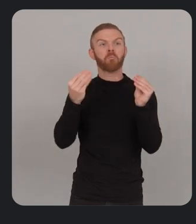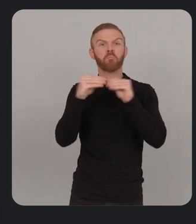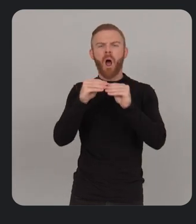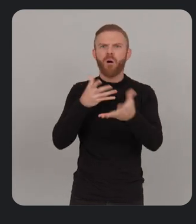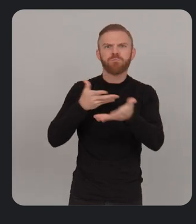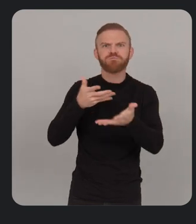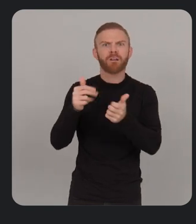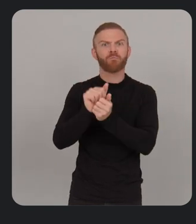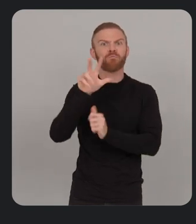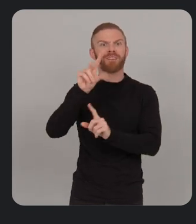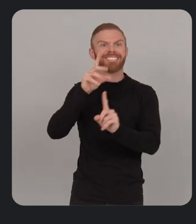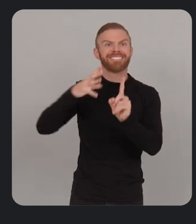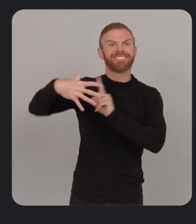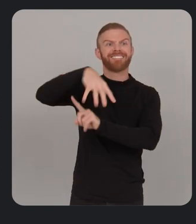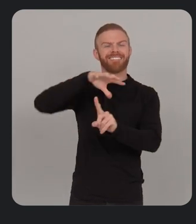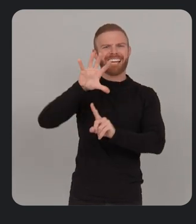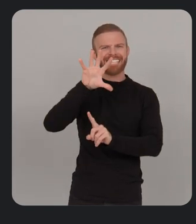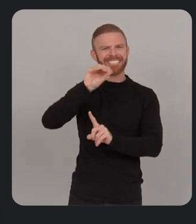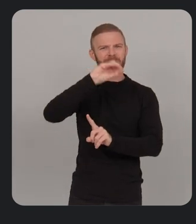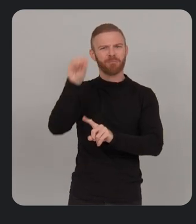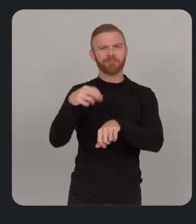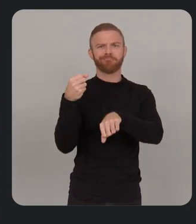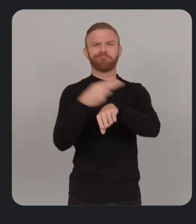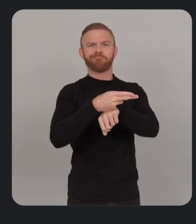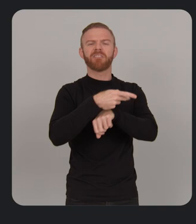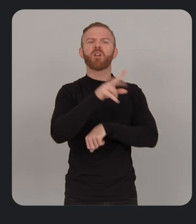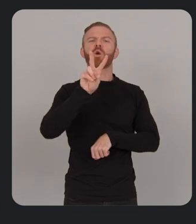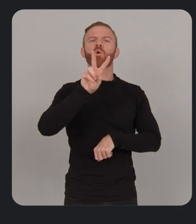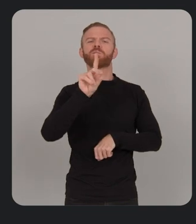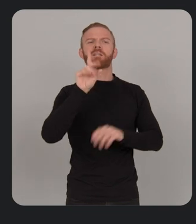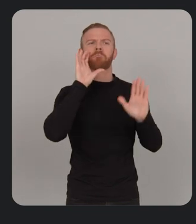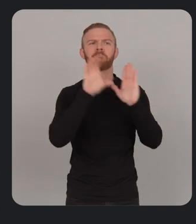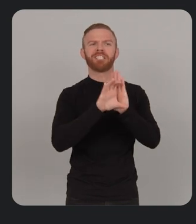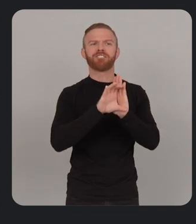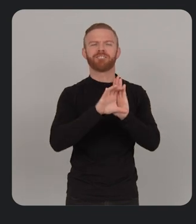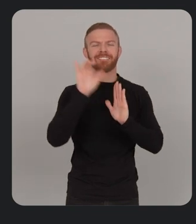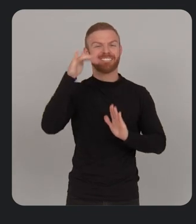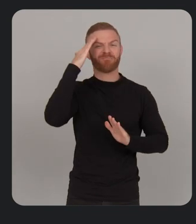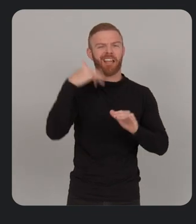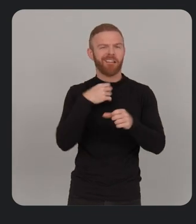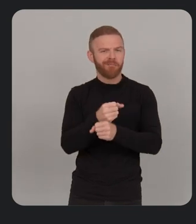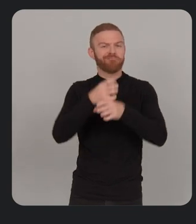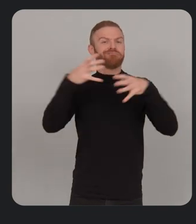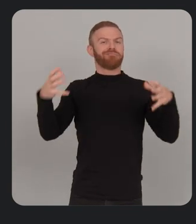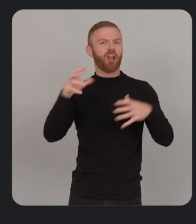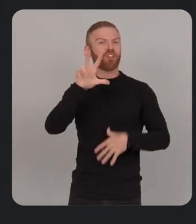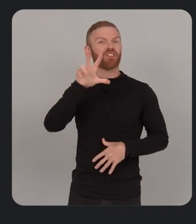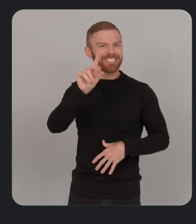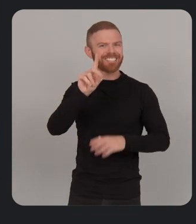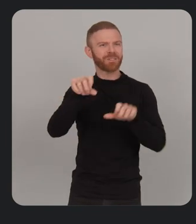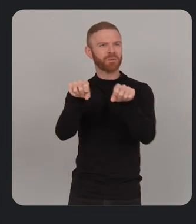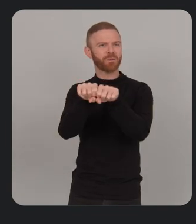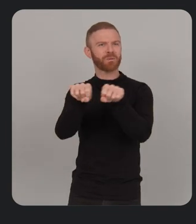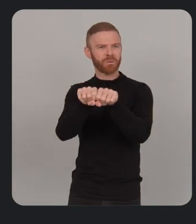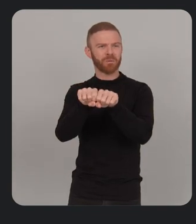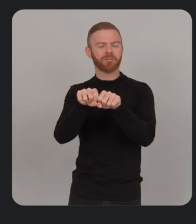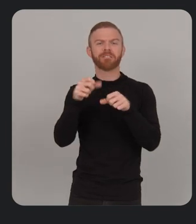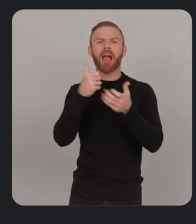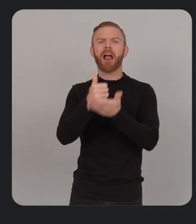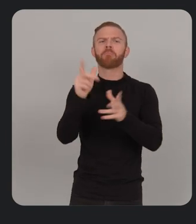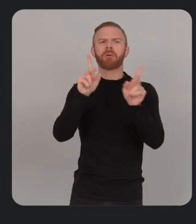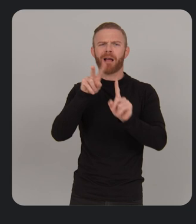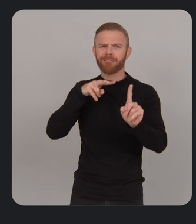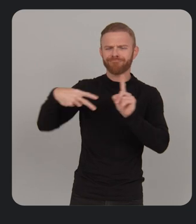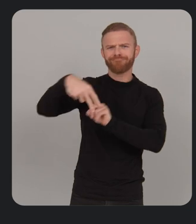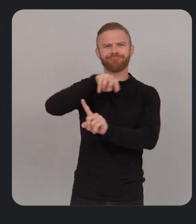3d images almost 50 percent more than static ones that's why we'll be expanding to 3d shoes which will allow people to see